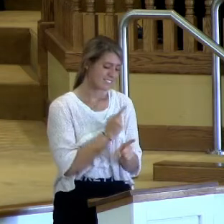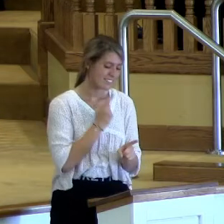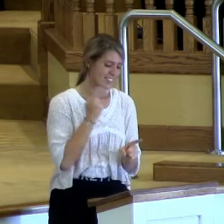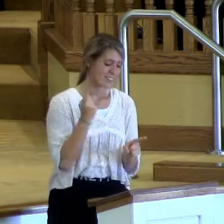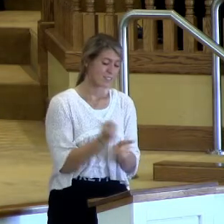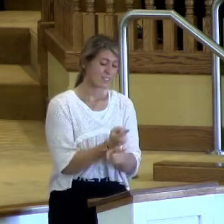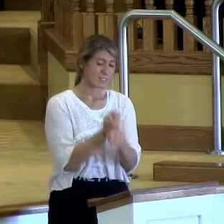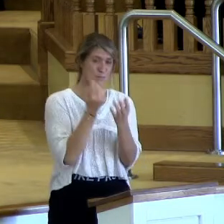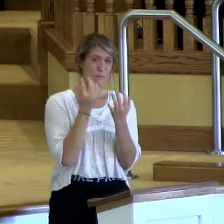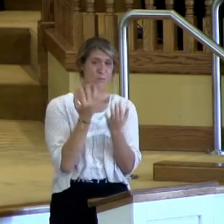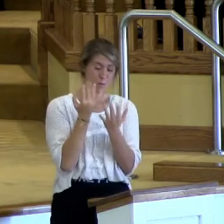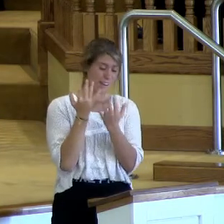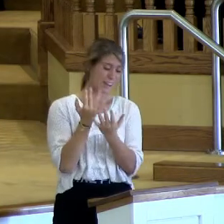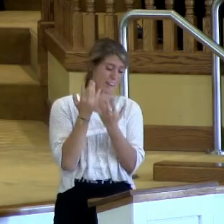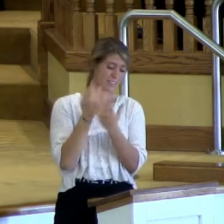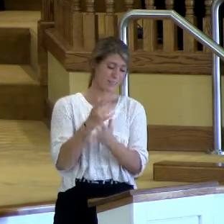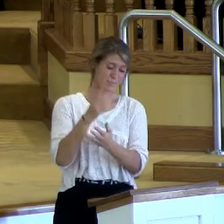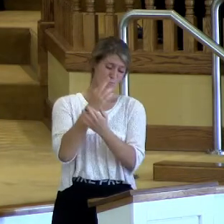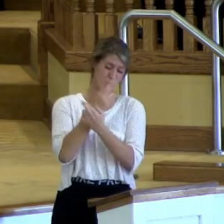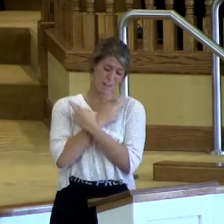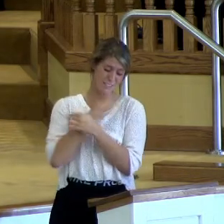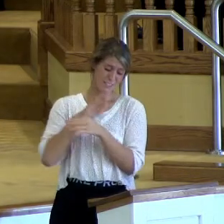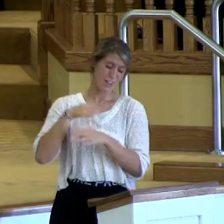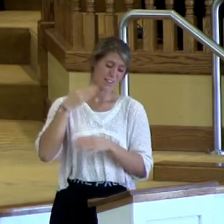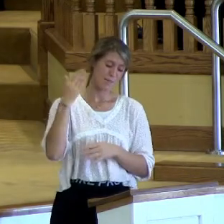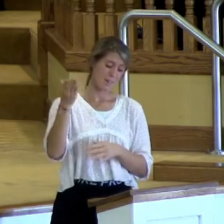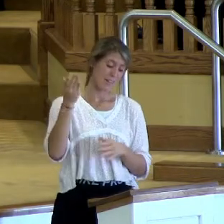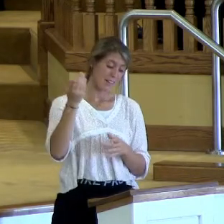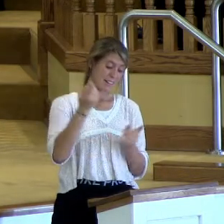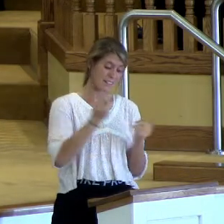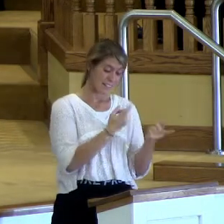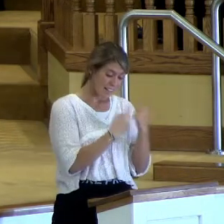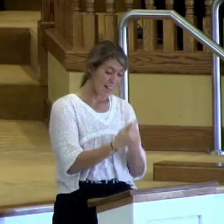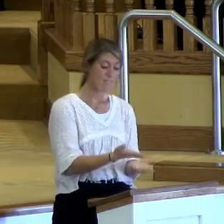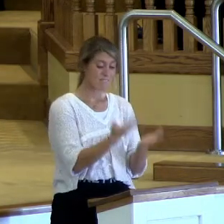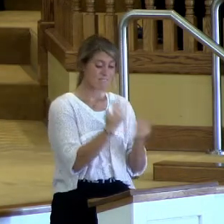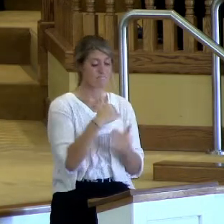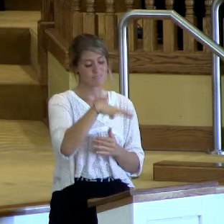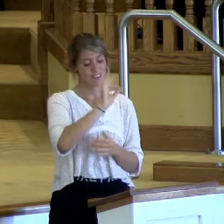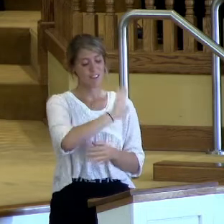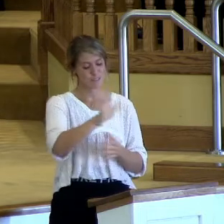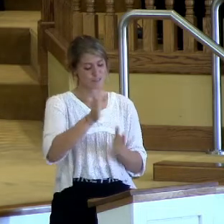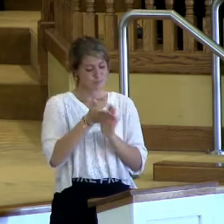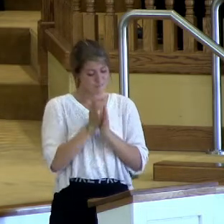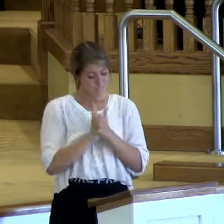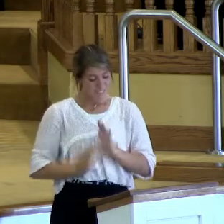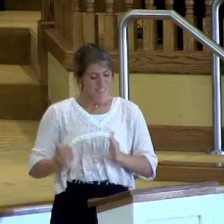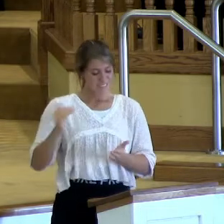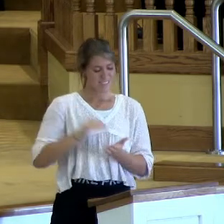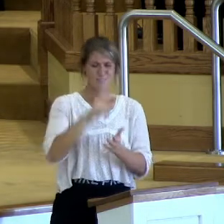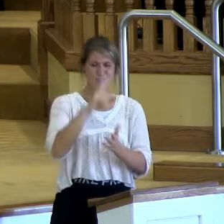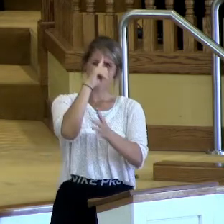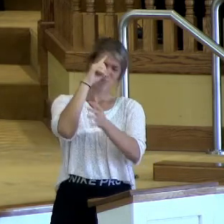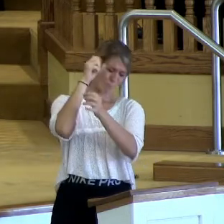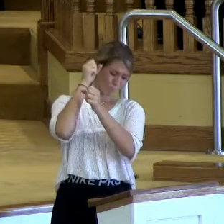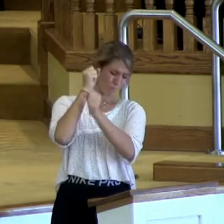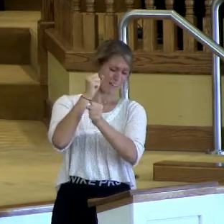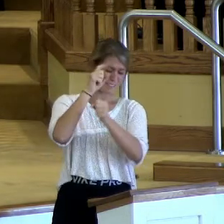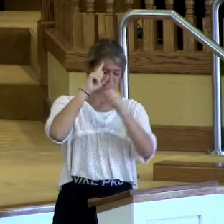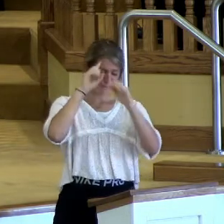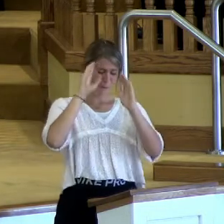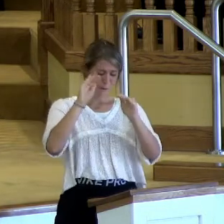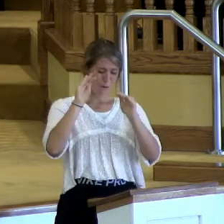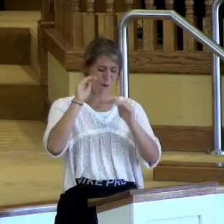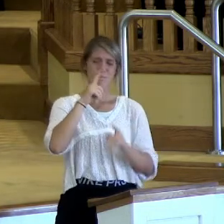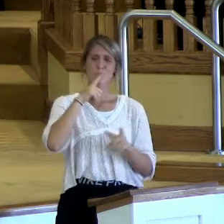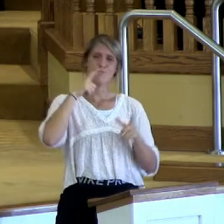Great is his faithfulness. Wait on him, rest in him, come find your peace again. Trust in him, hope